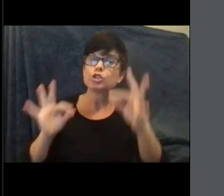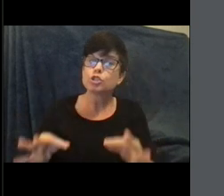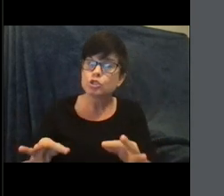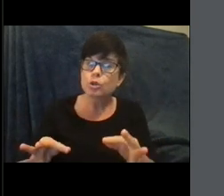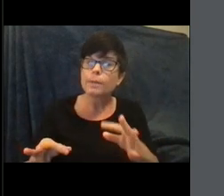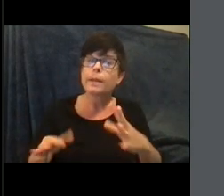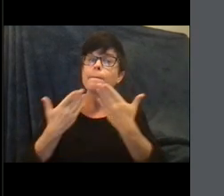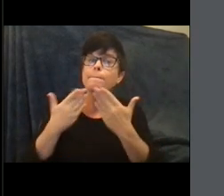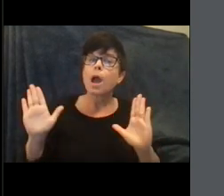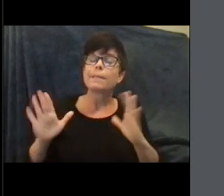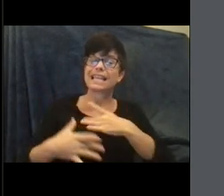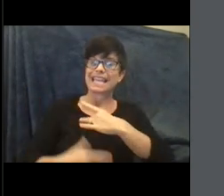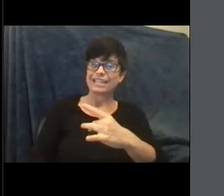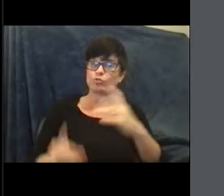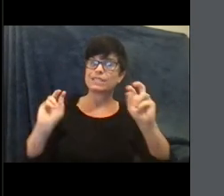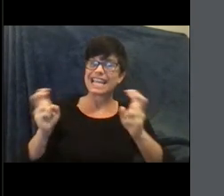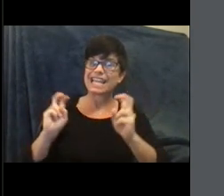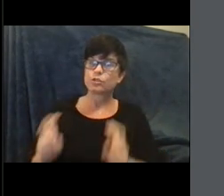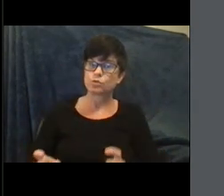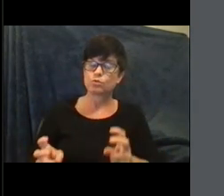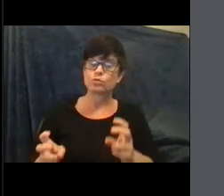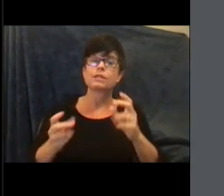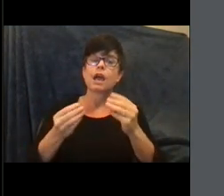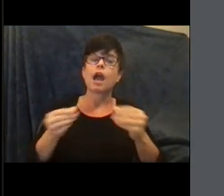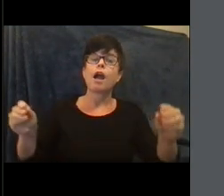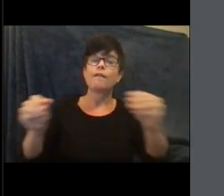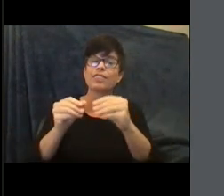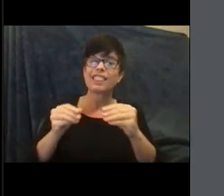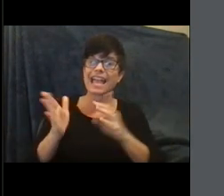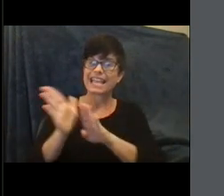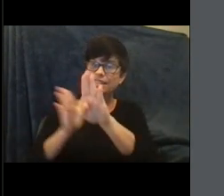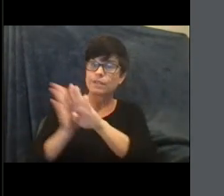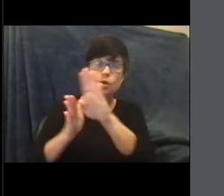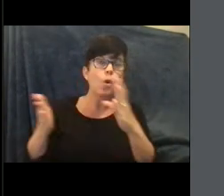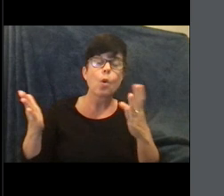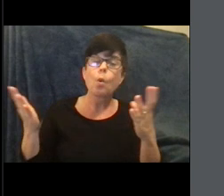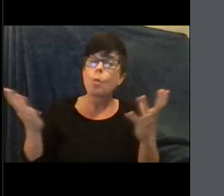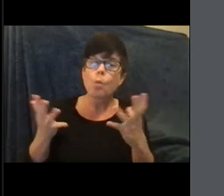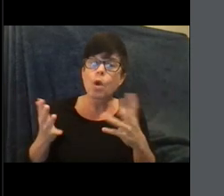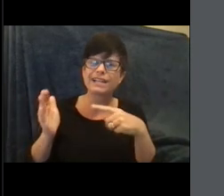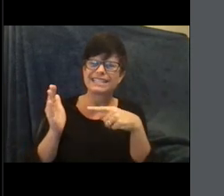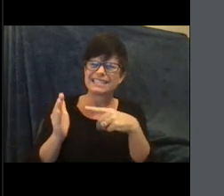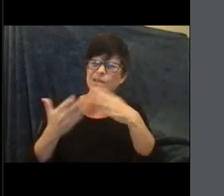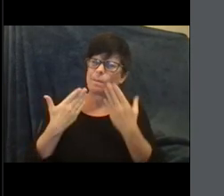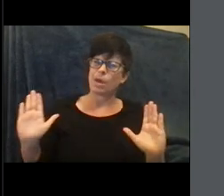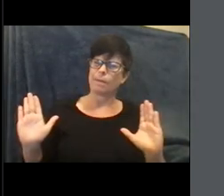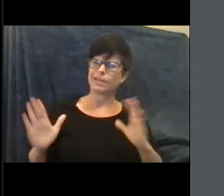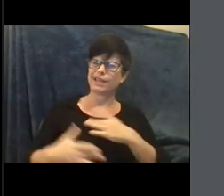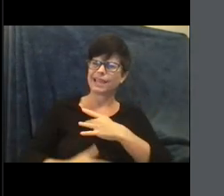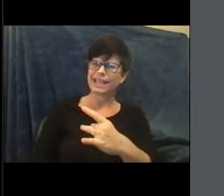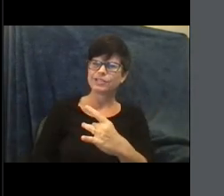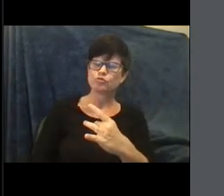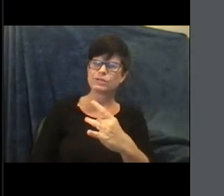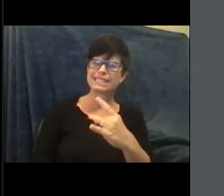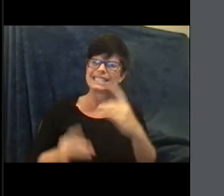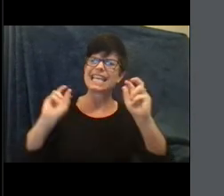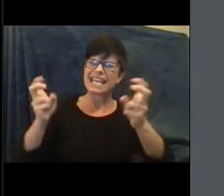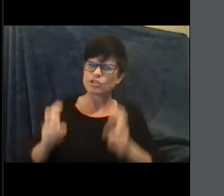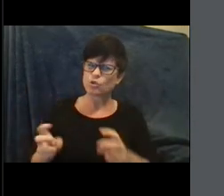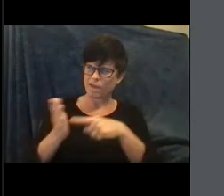development. What is the public interest issue of this proposed development?